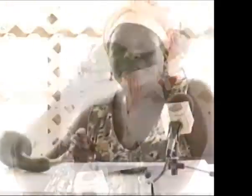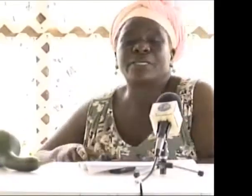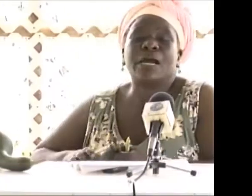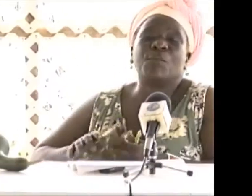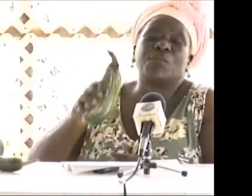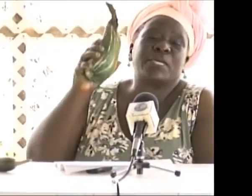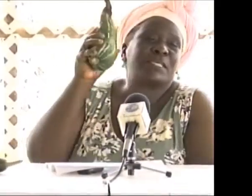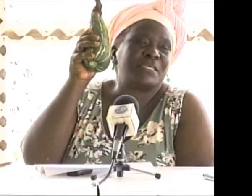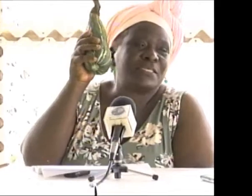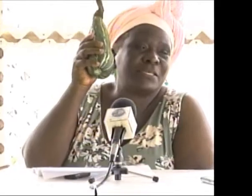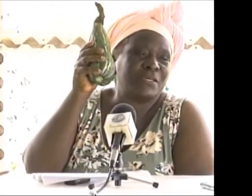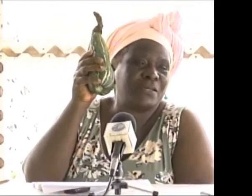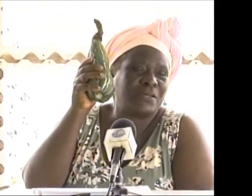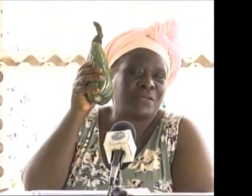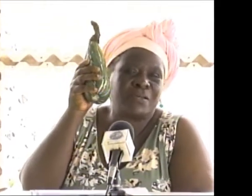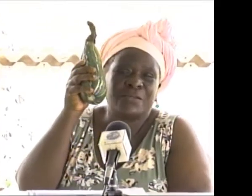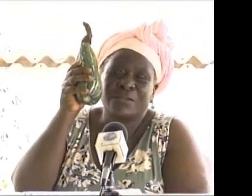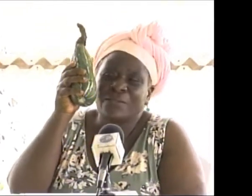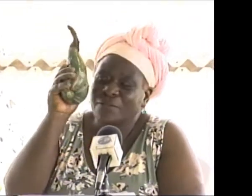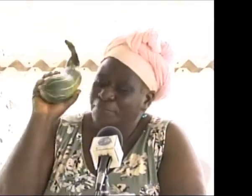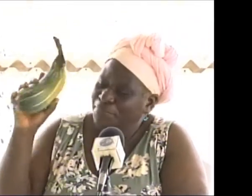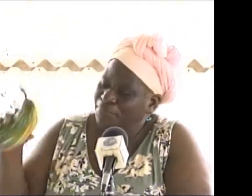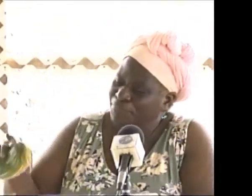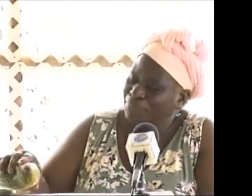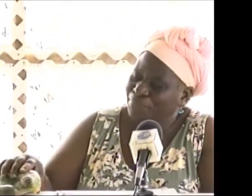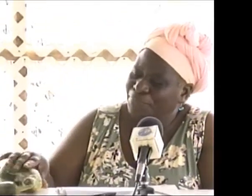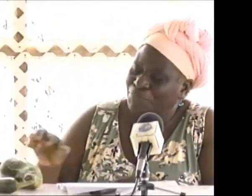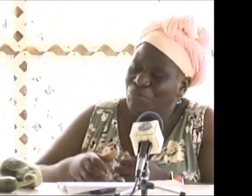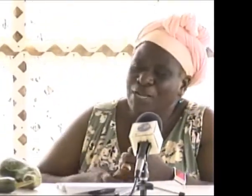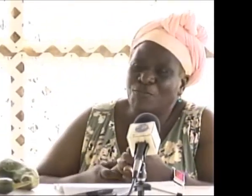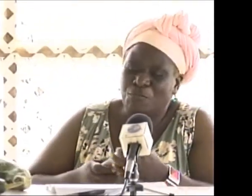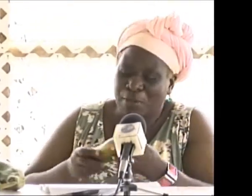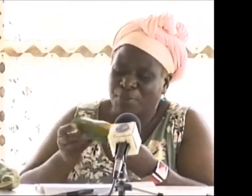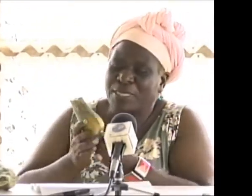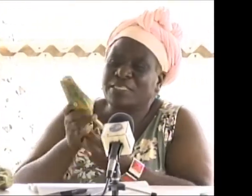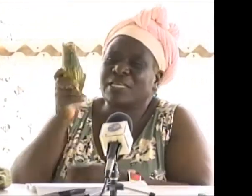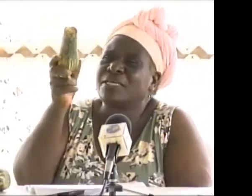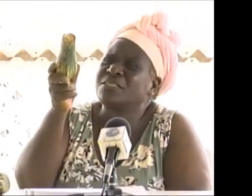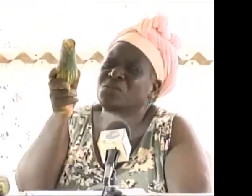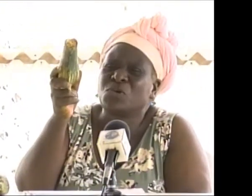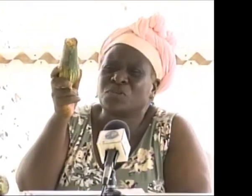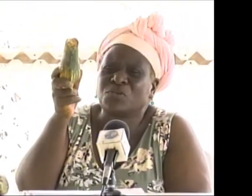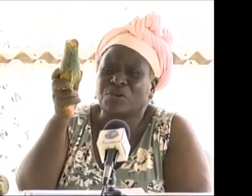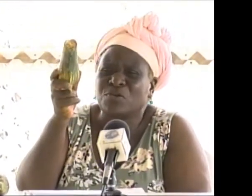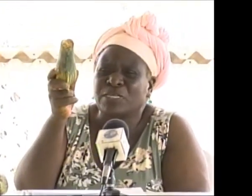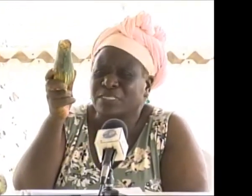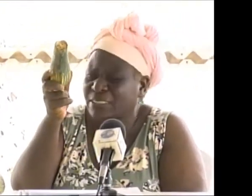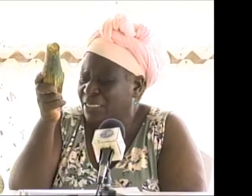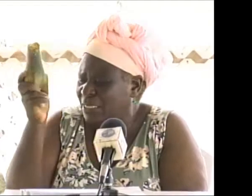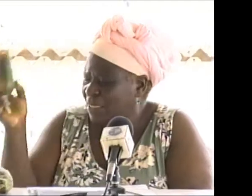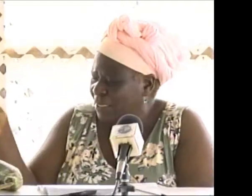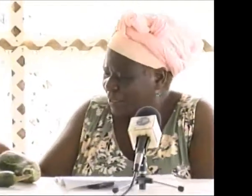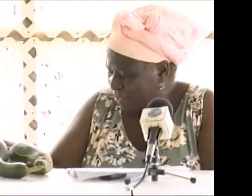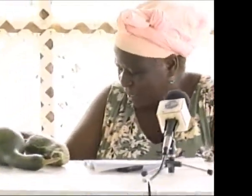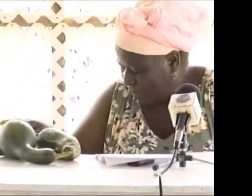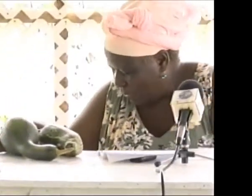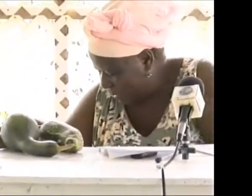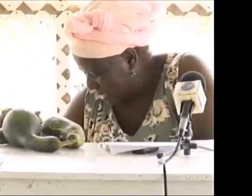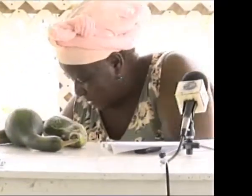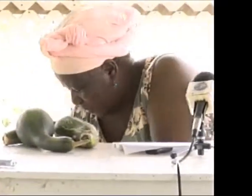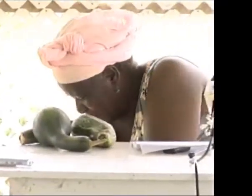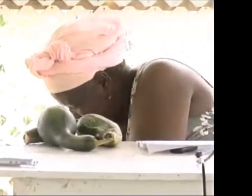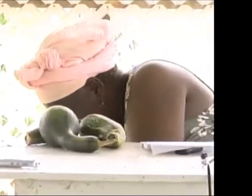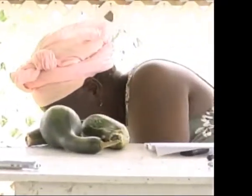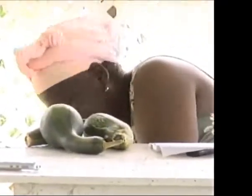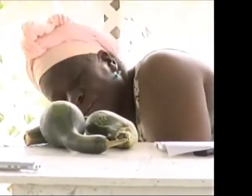getting versus what she has been yielding. She says more often than not, she makes a loss. The results I get, I happen to